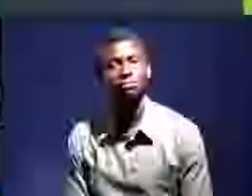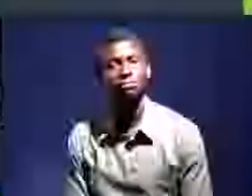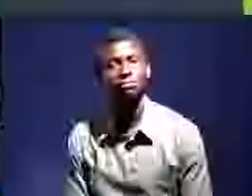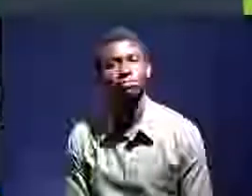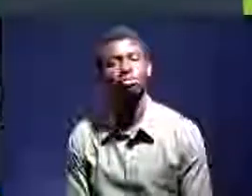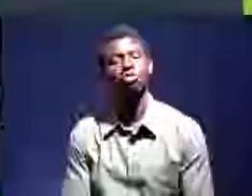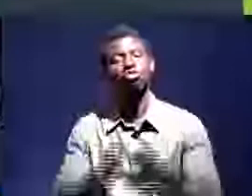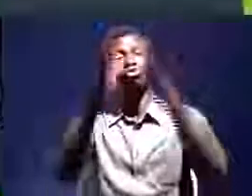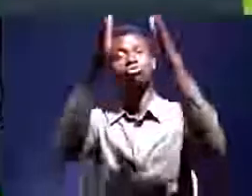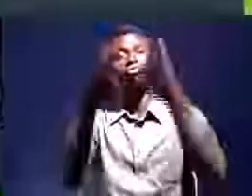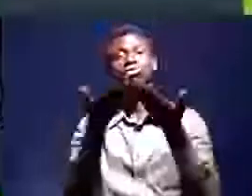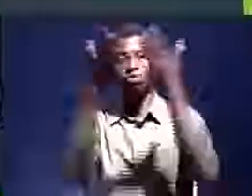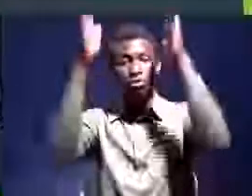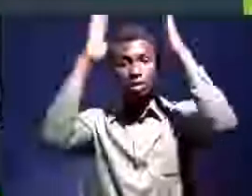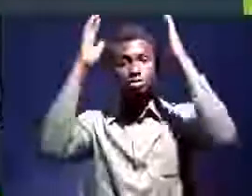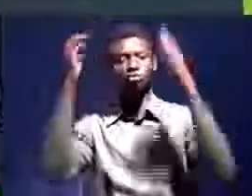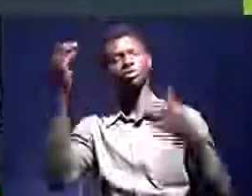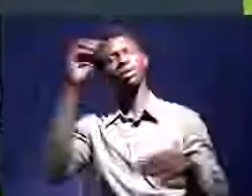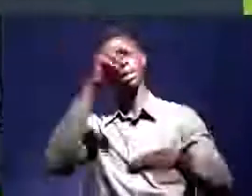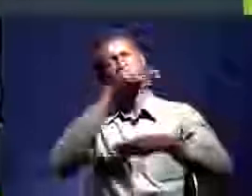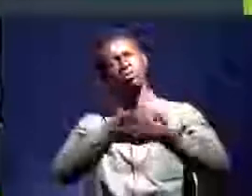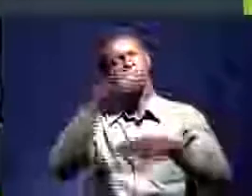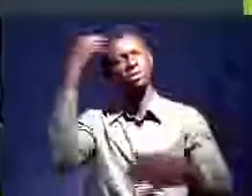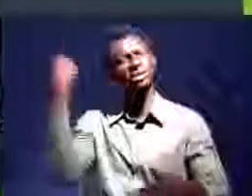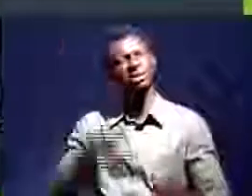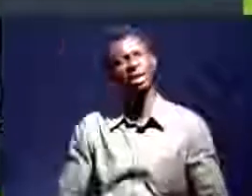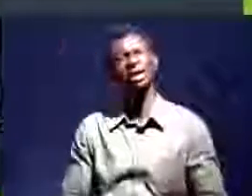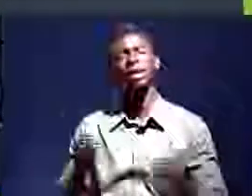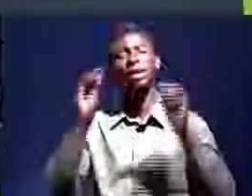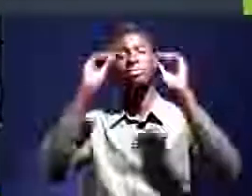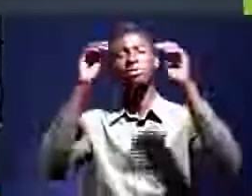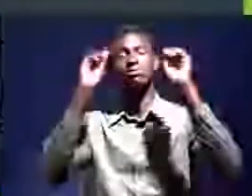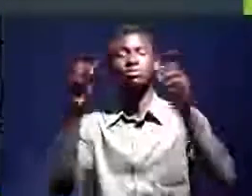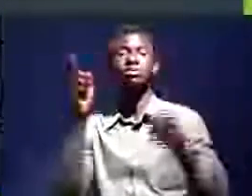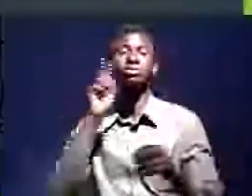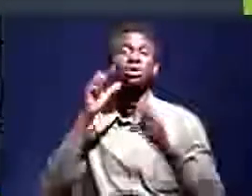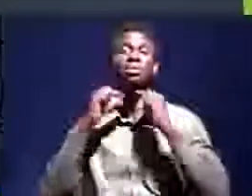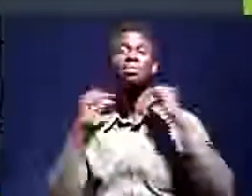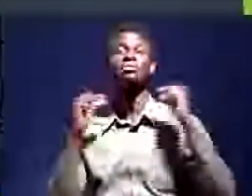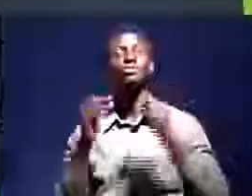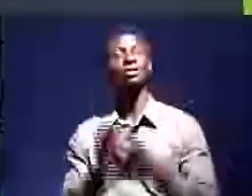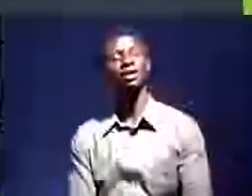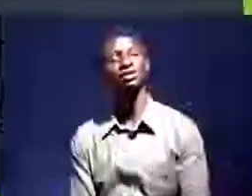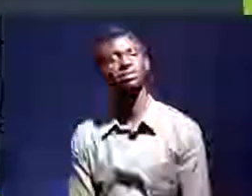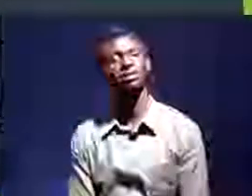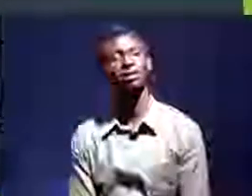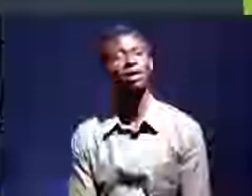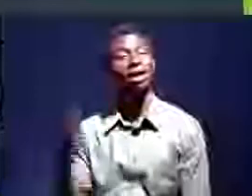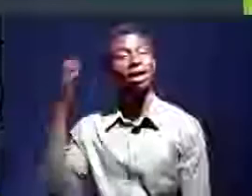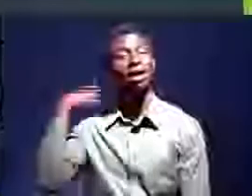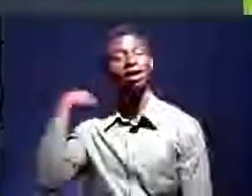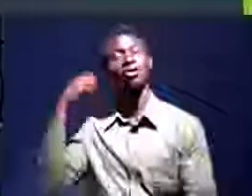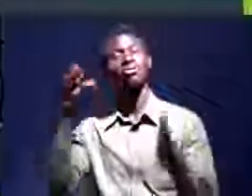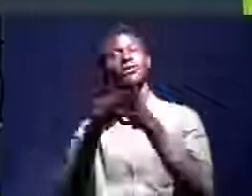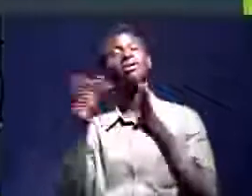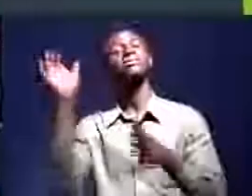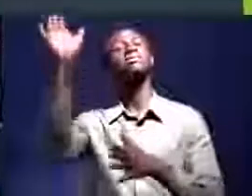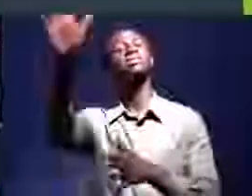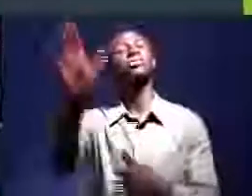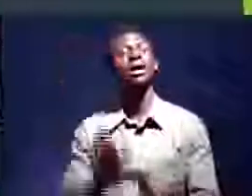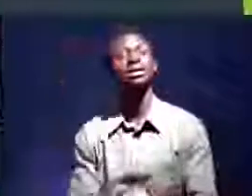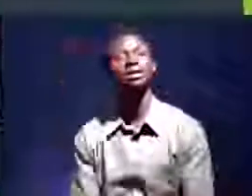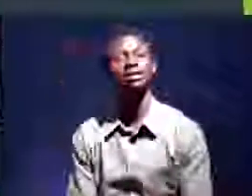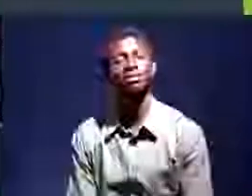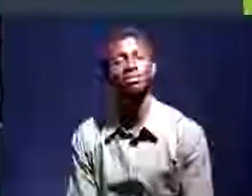wa chuo aliguswa sana na mafundisho ya Mama Finley. He said to his students, akaambia wanafunzi wake, you should all live